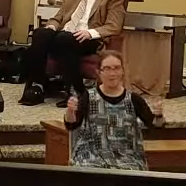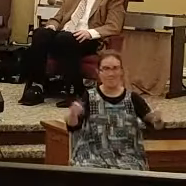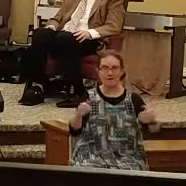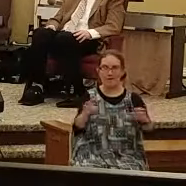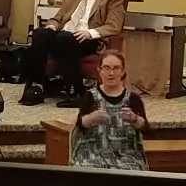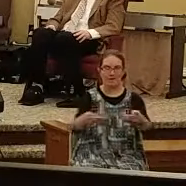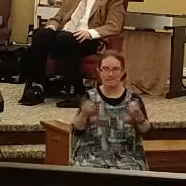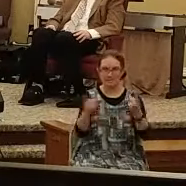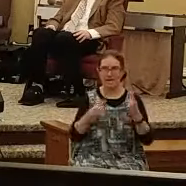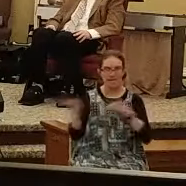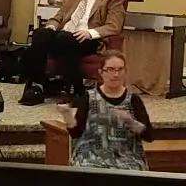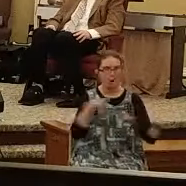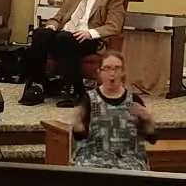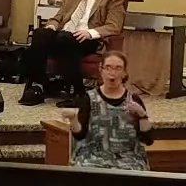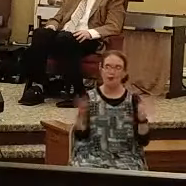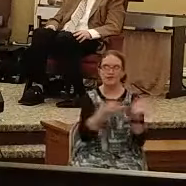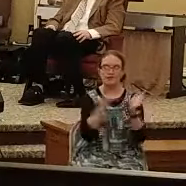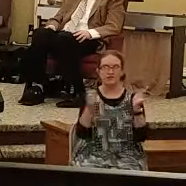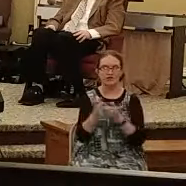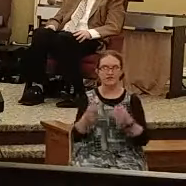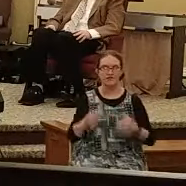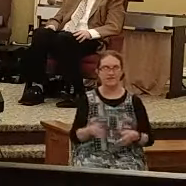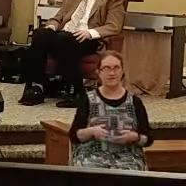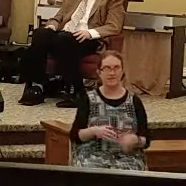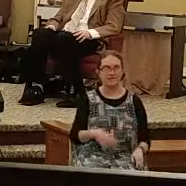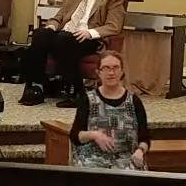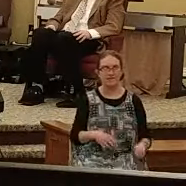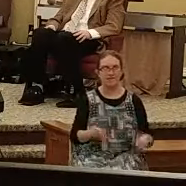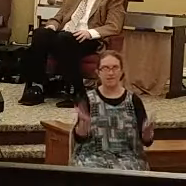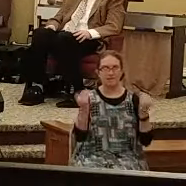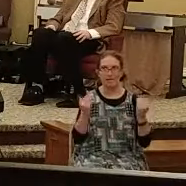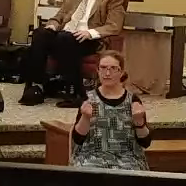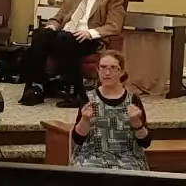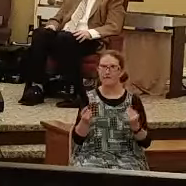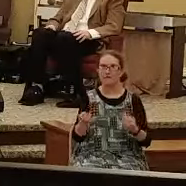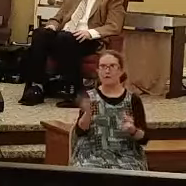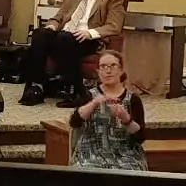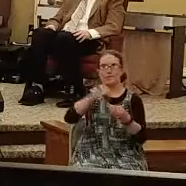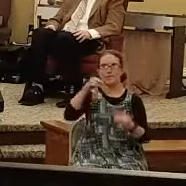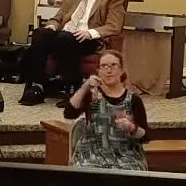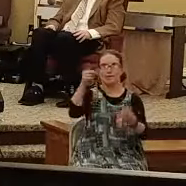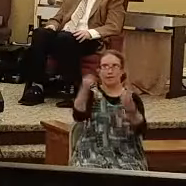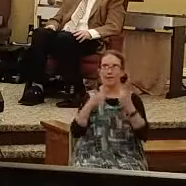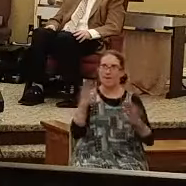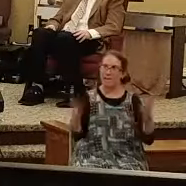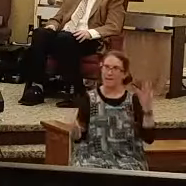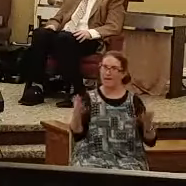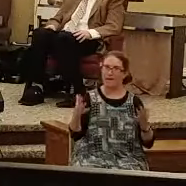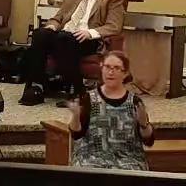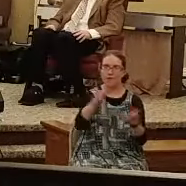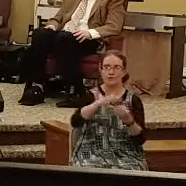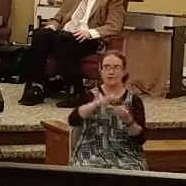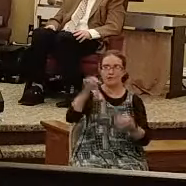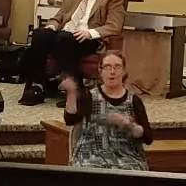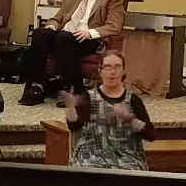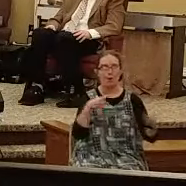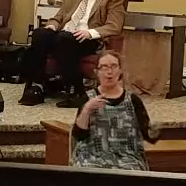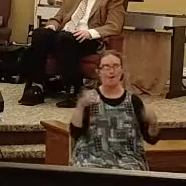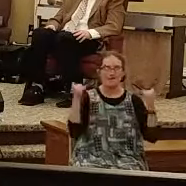you can come and party for Jesus. Oh, come on, when the Holy Ghost comes down, we might have a Holy Ghost party every now